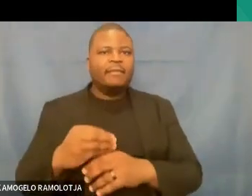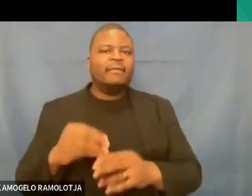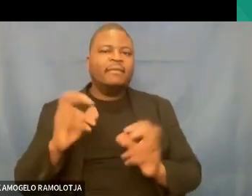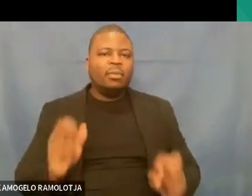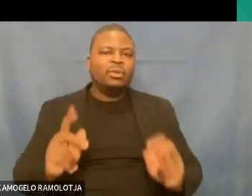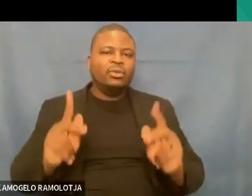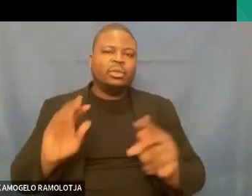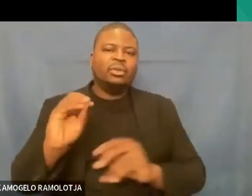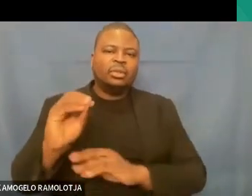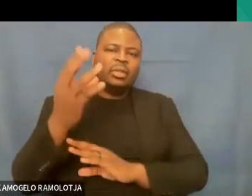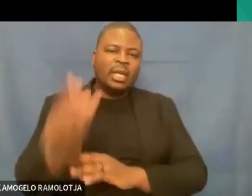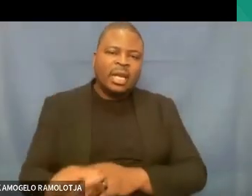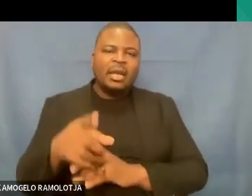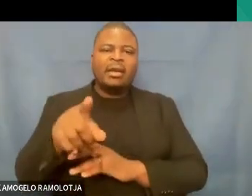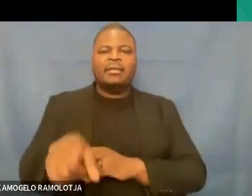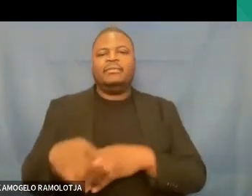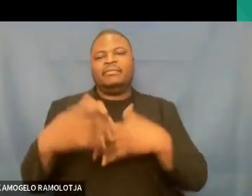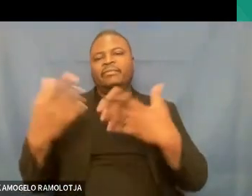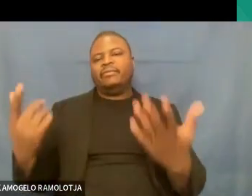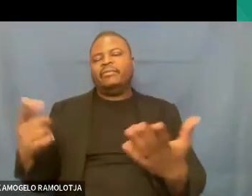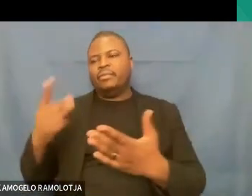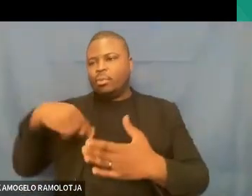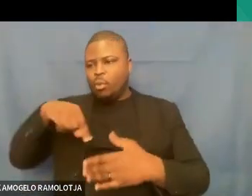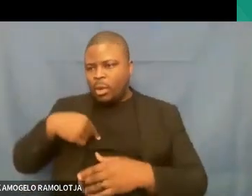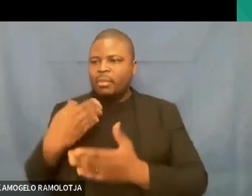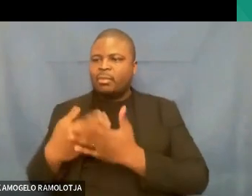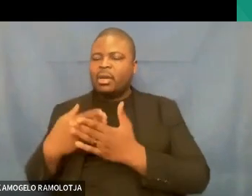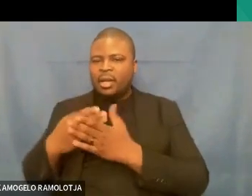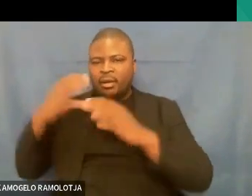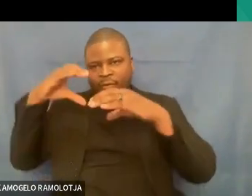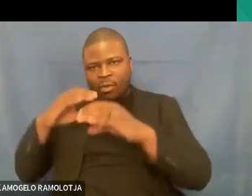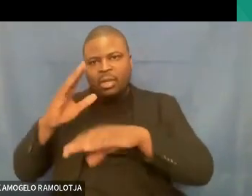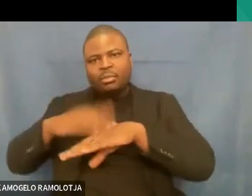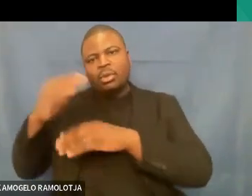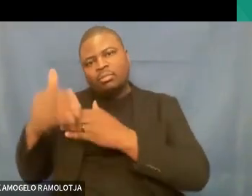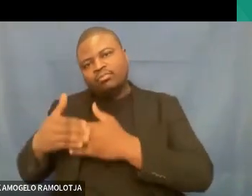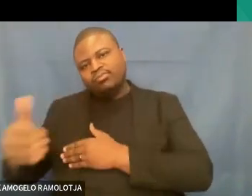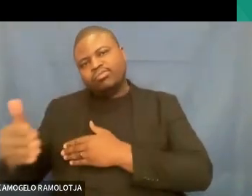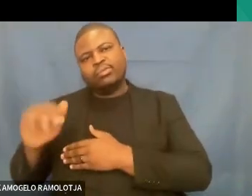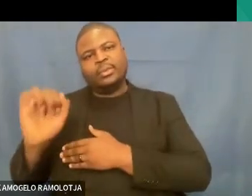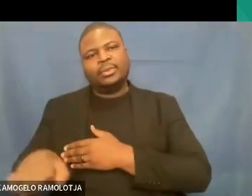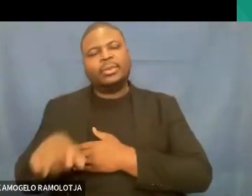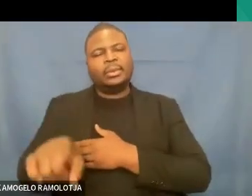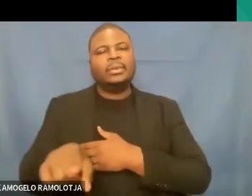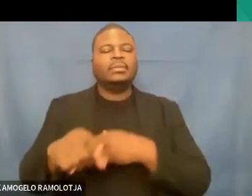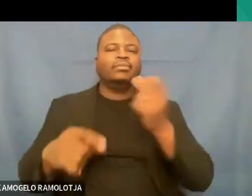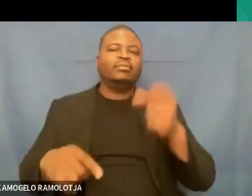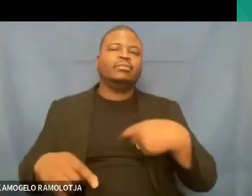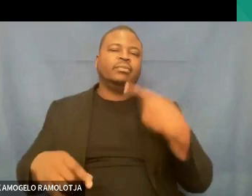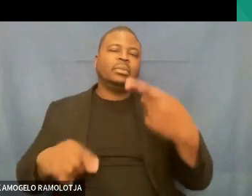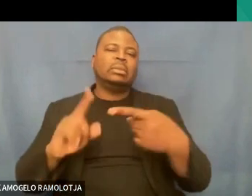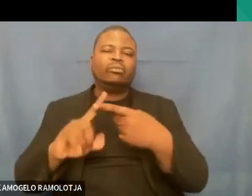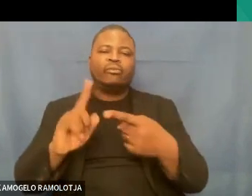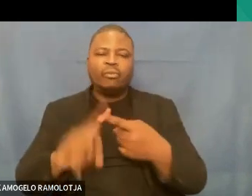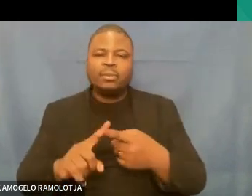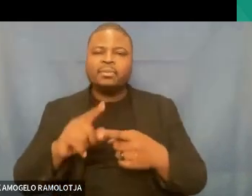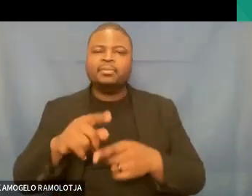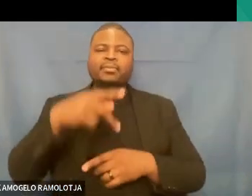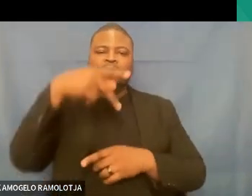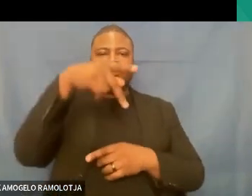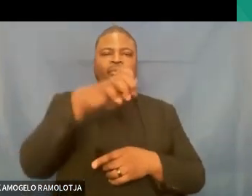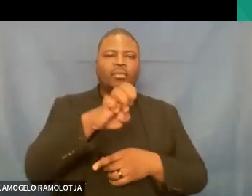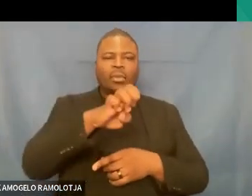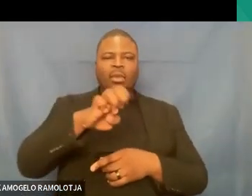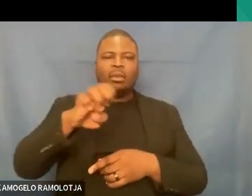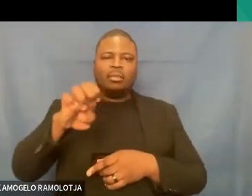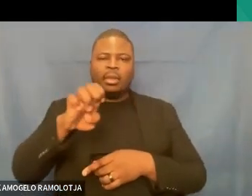low-hanging fruits, things that we can start working on based on what we already have. And this is the peer-led models. We have